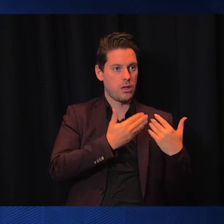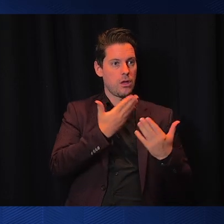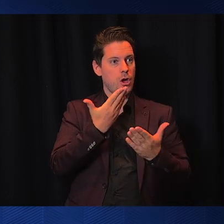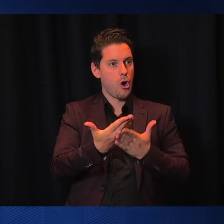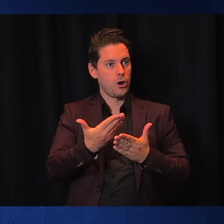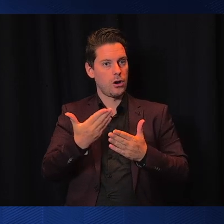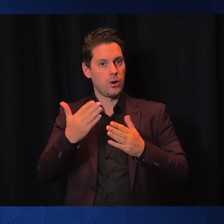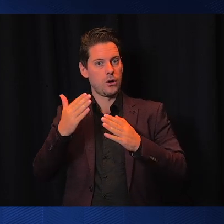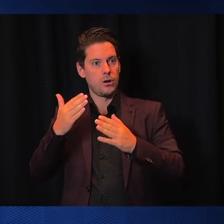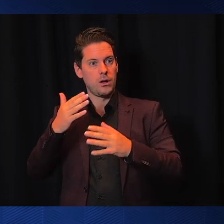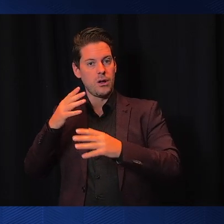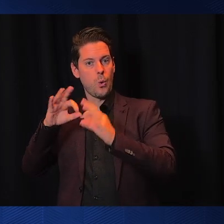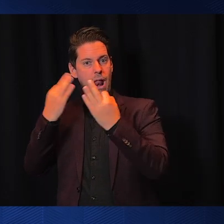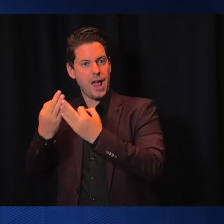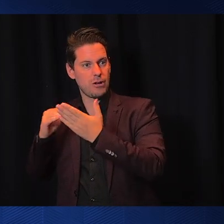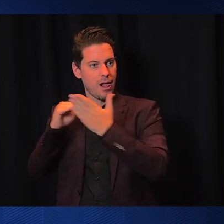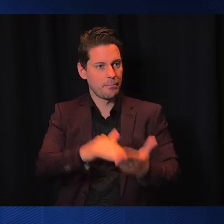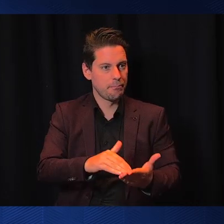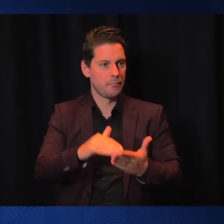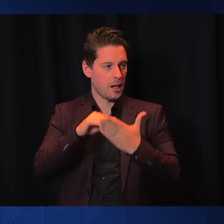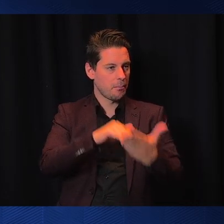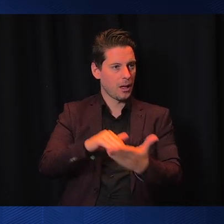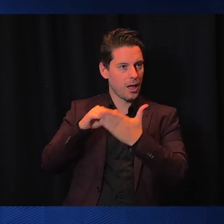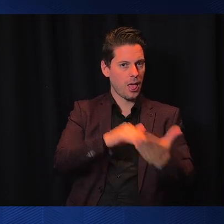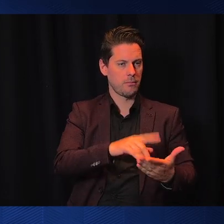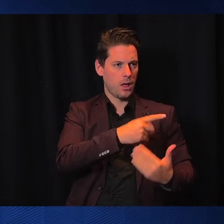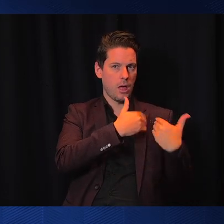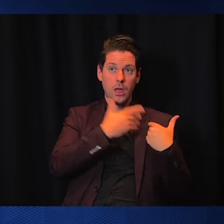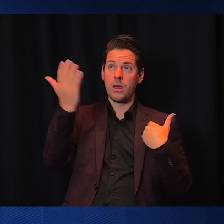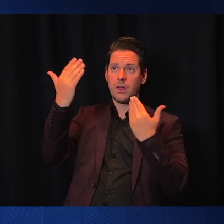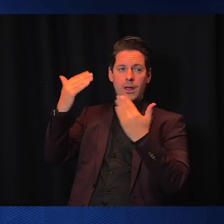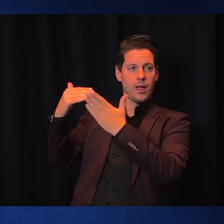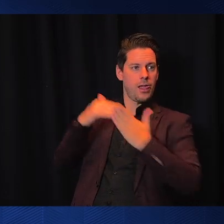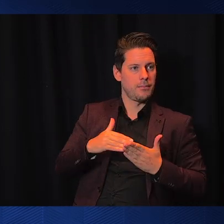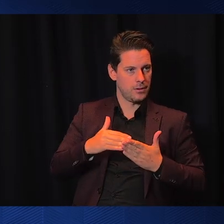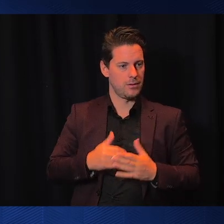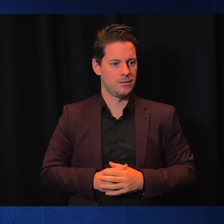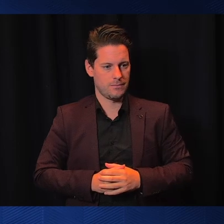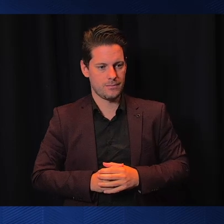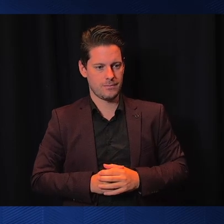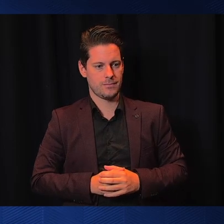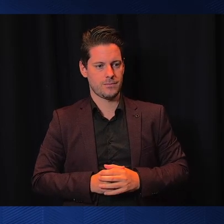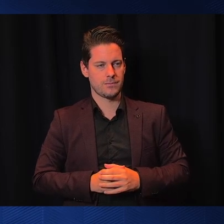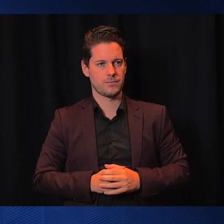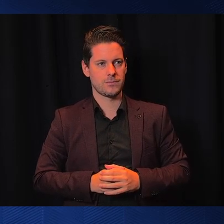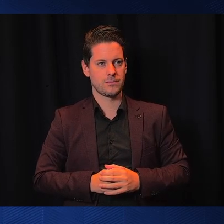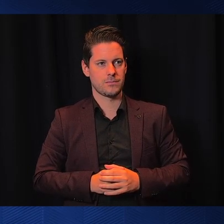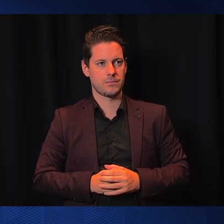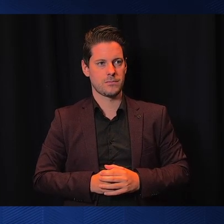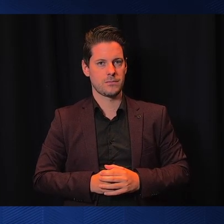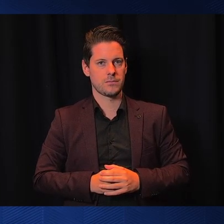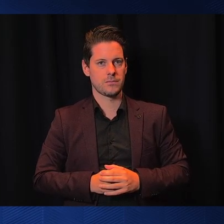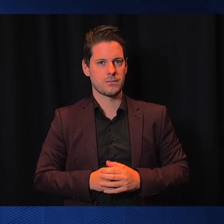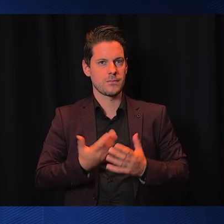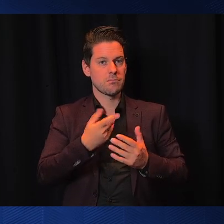NGOs, see how they operate. Looking at it from one individual NGOs, how do they operate? And be privileged